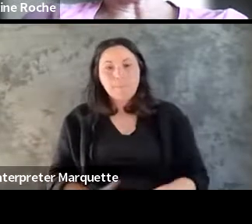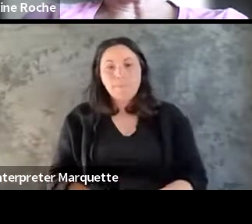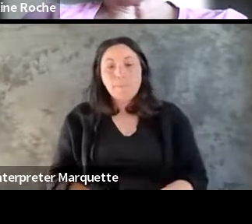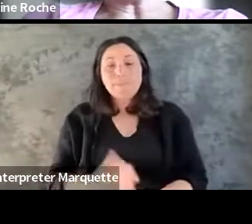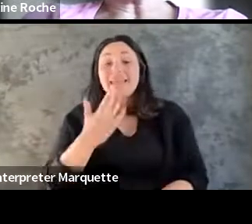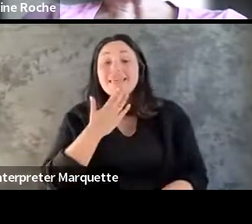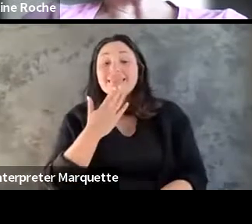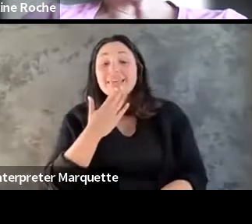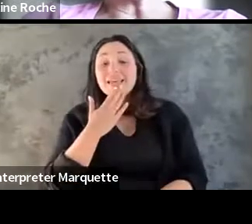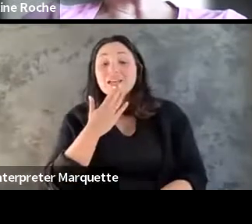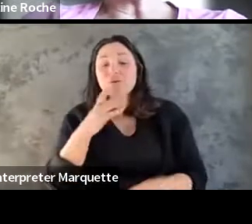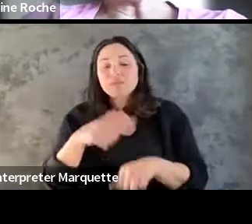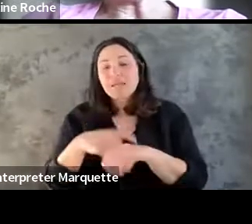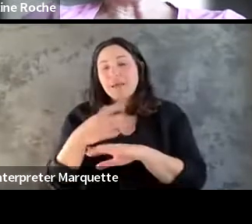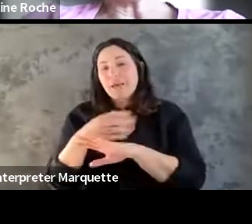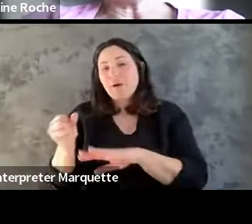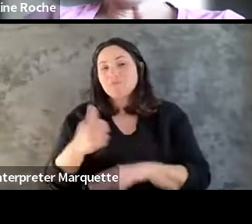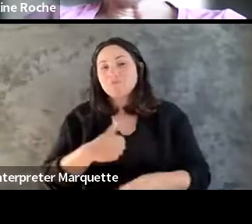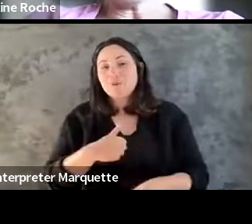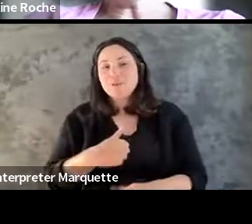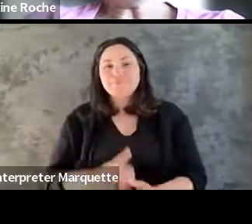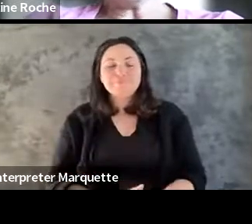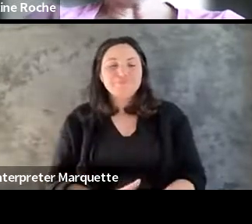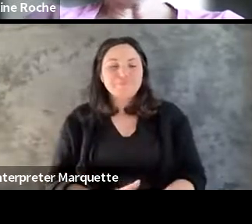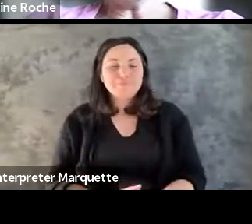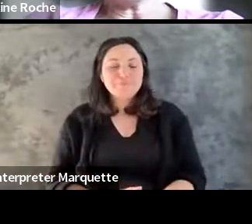Thank you, Ms. Roche. Your time is up. I'm sorry.